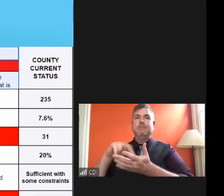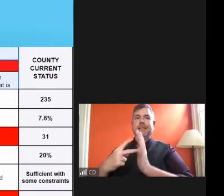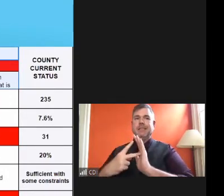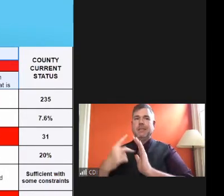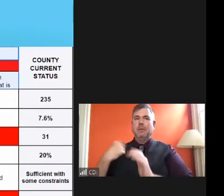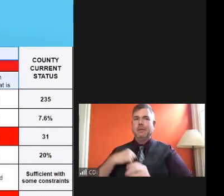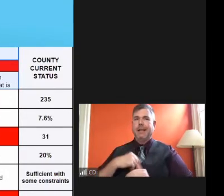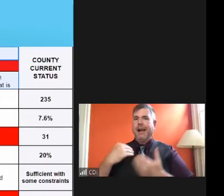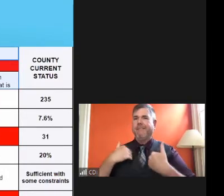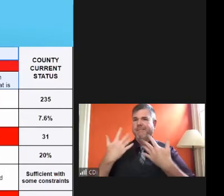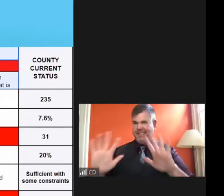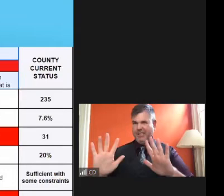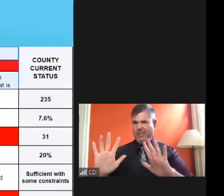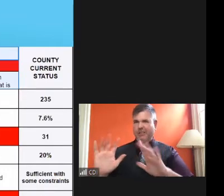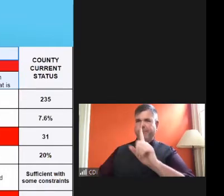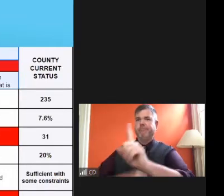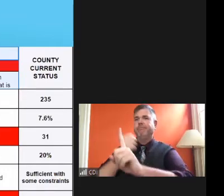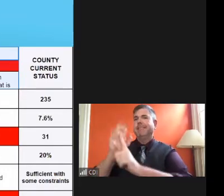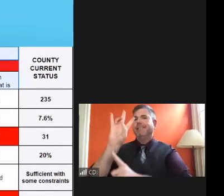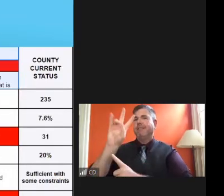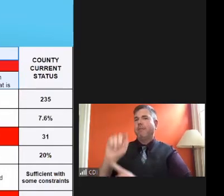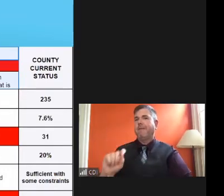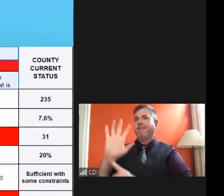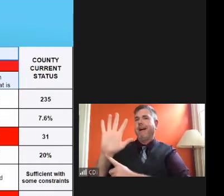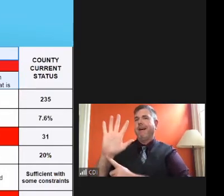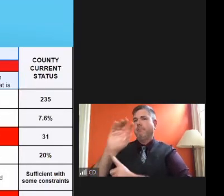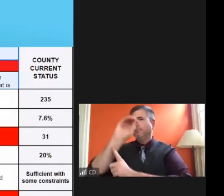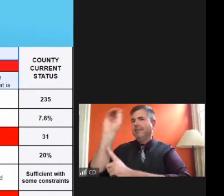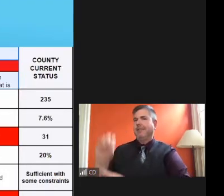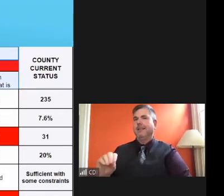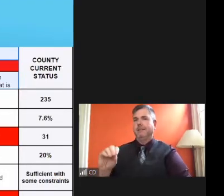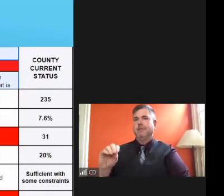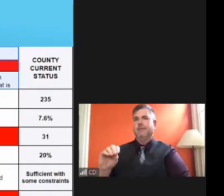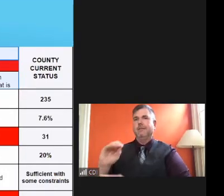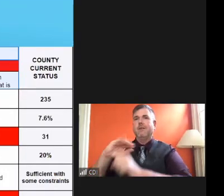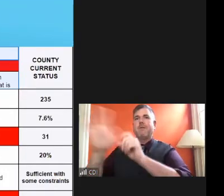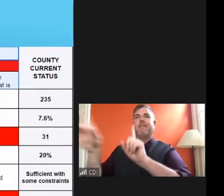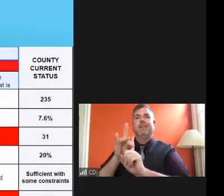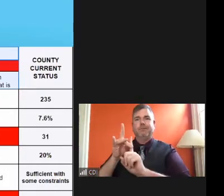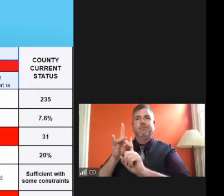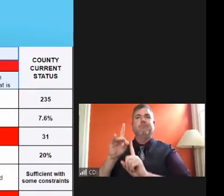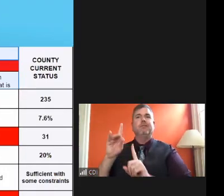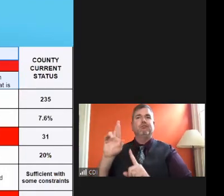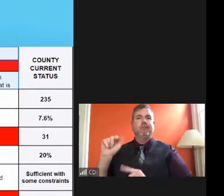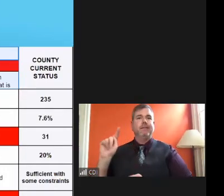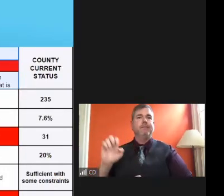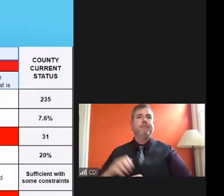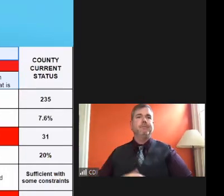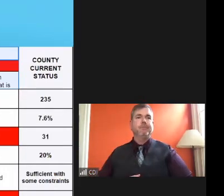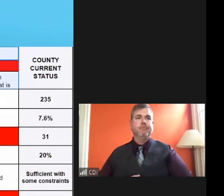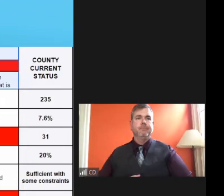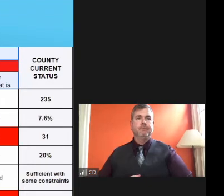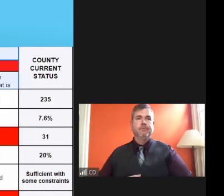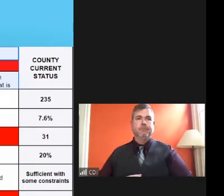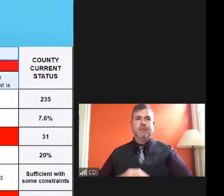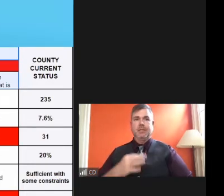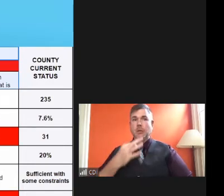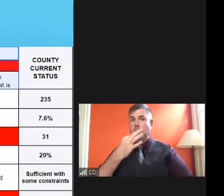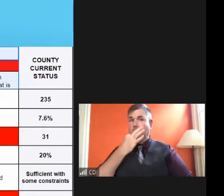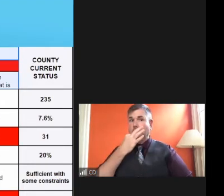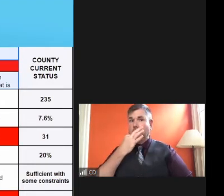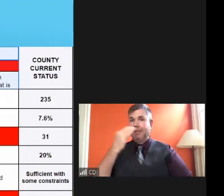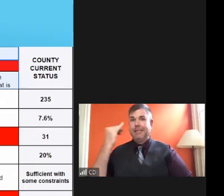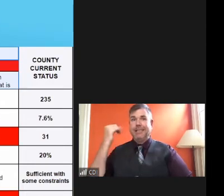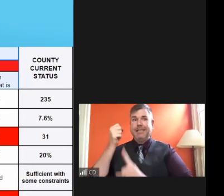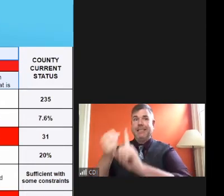where it's an additional level of concern for us. But you can see the other things we're watching every single day. We're looking at